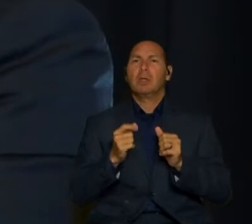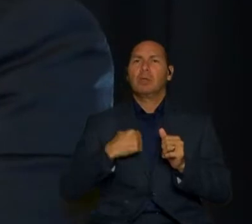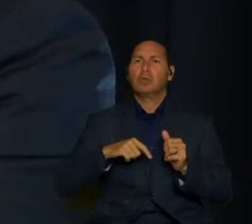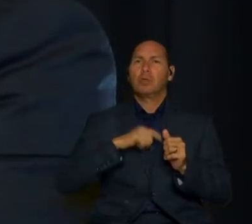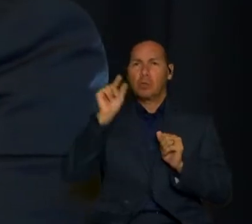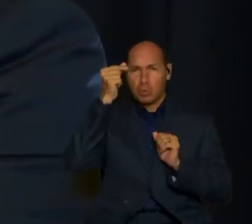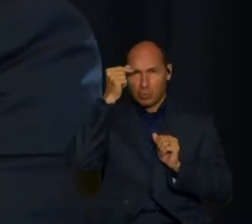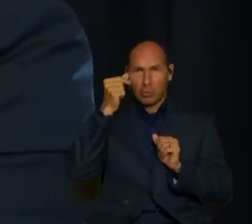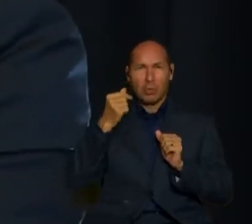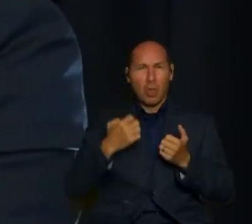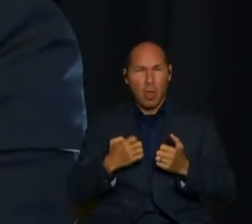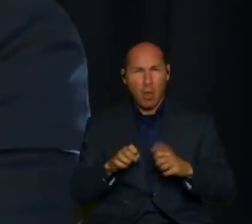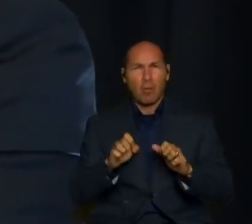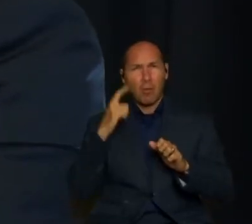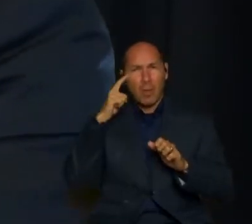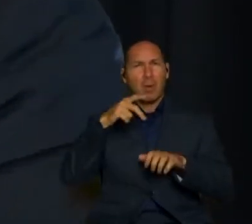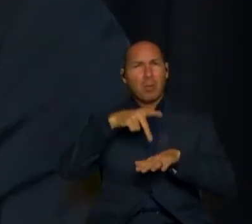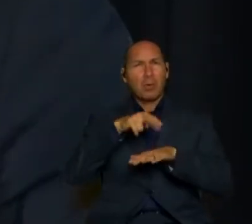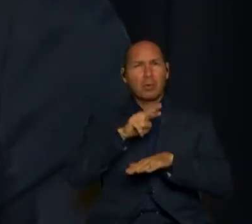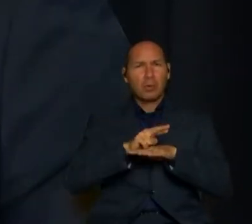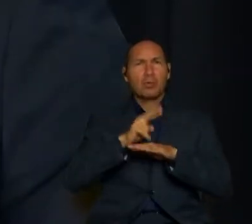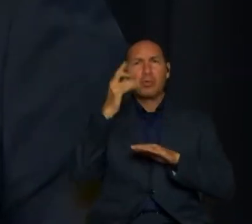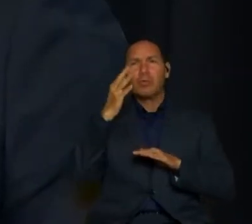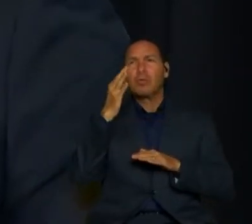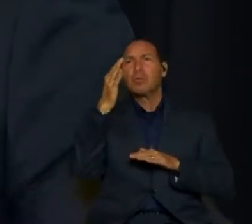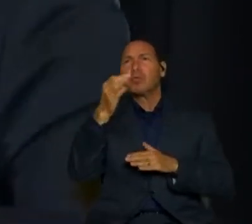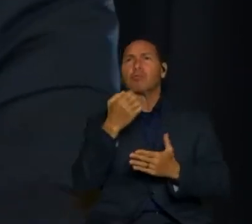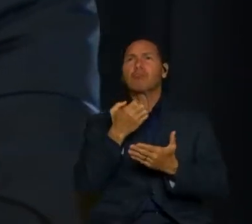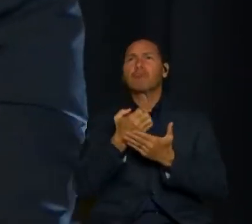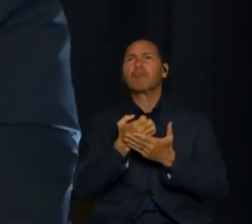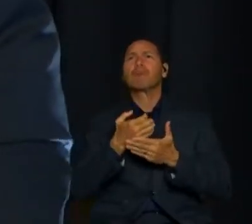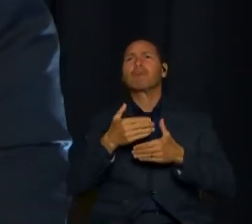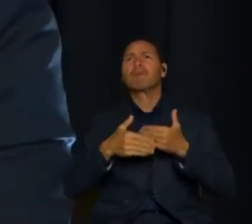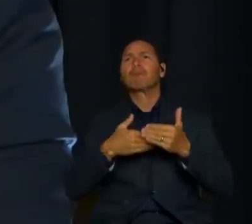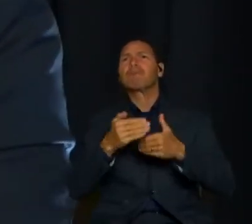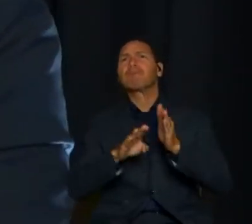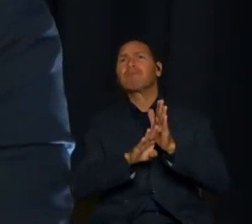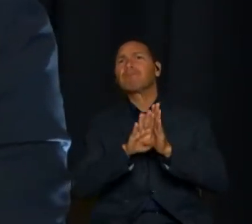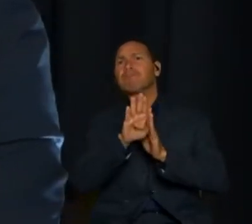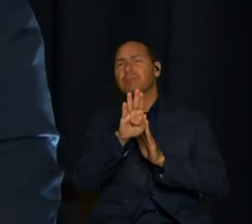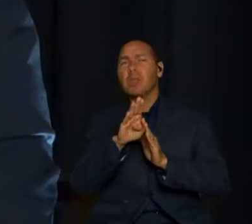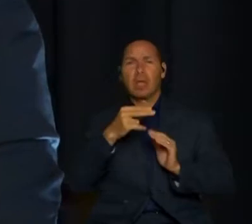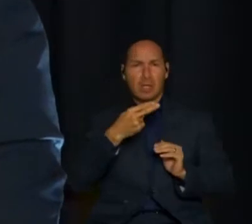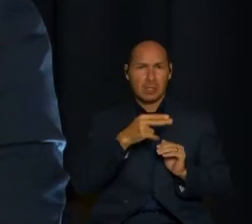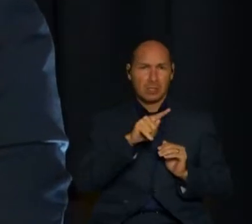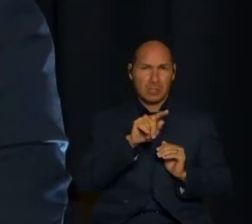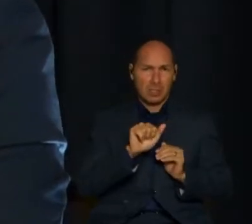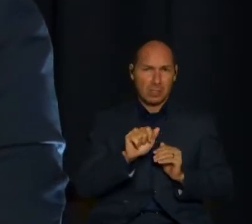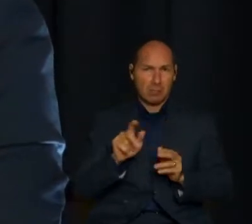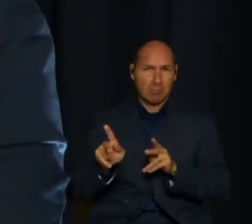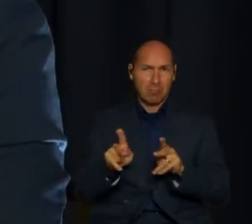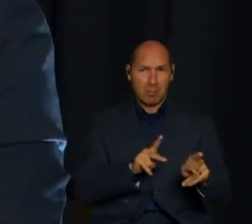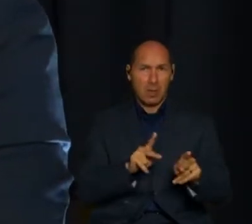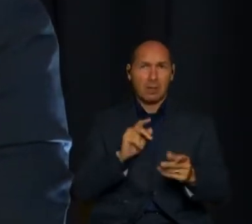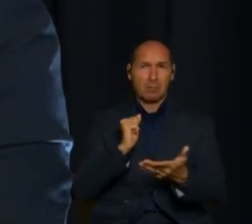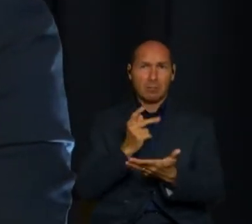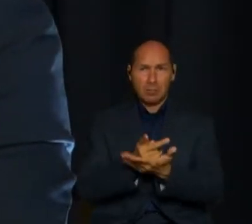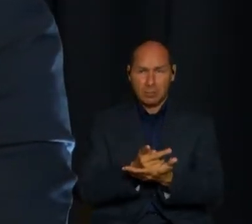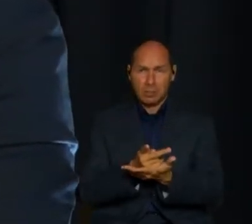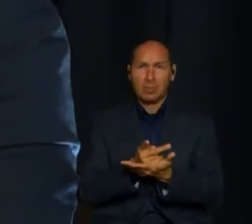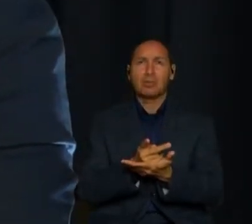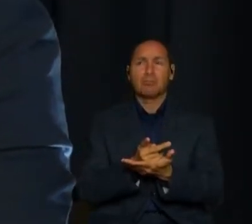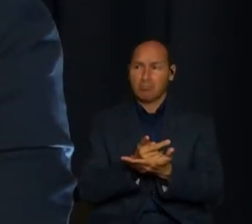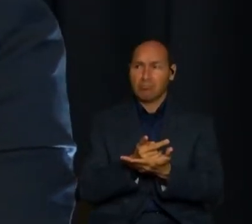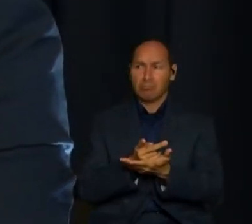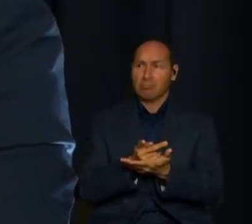efforts on Puerto Rico's future economic development. The HTA plan confirmation does just